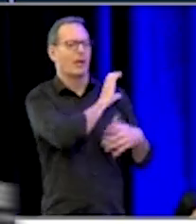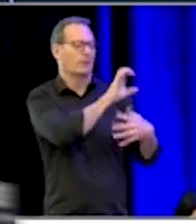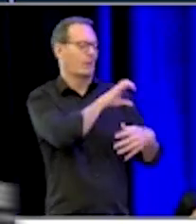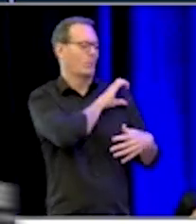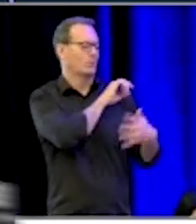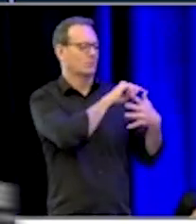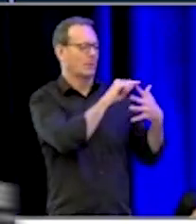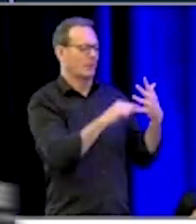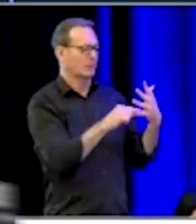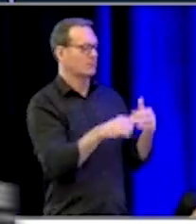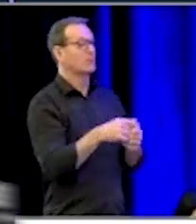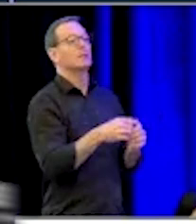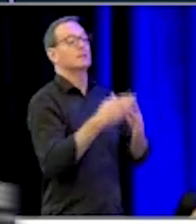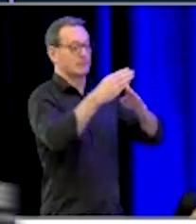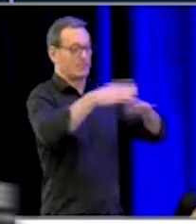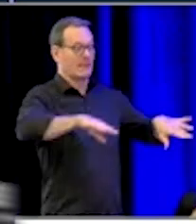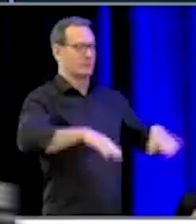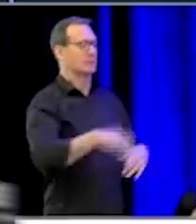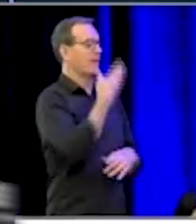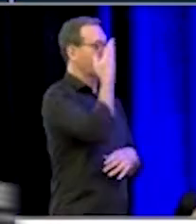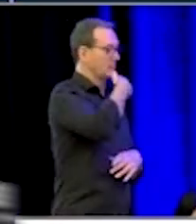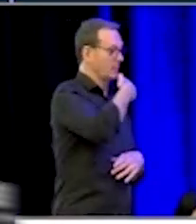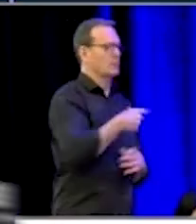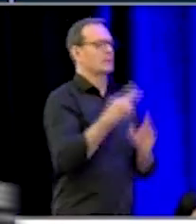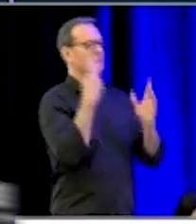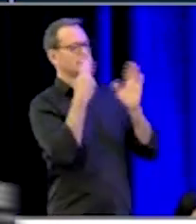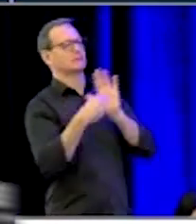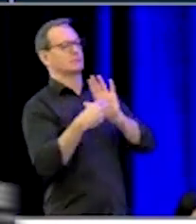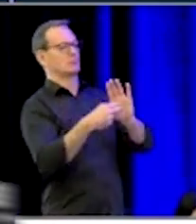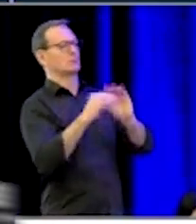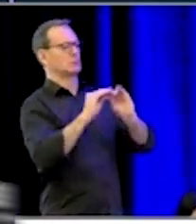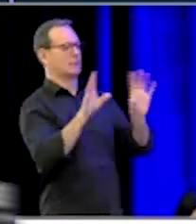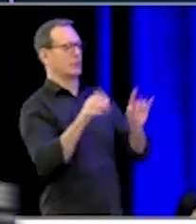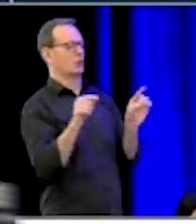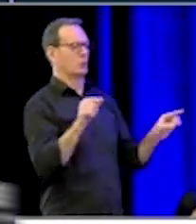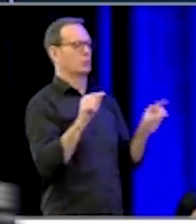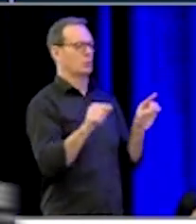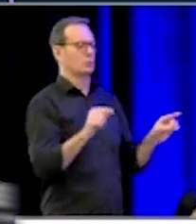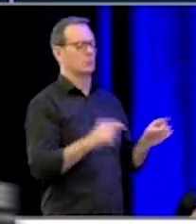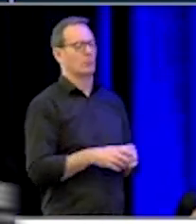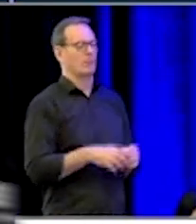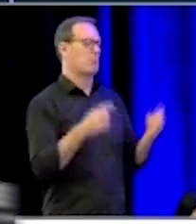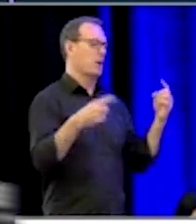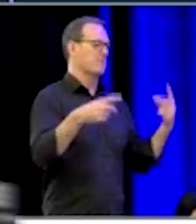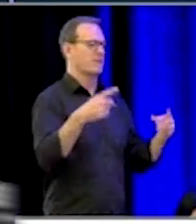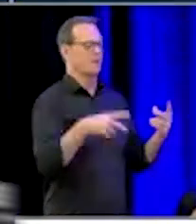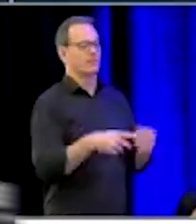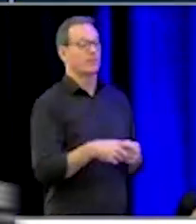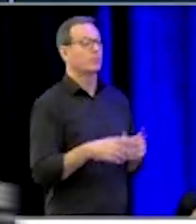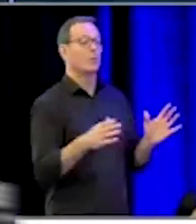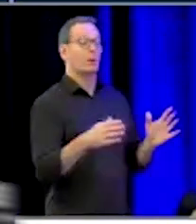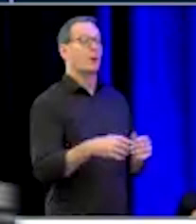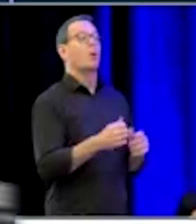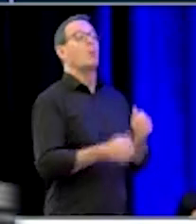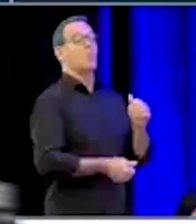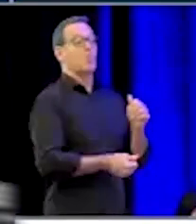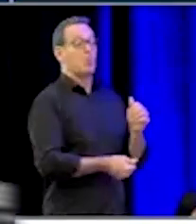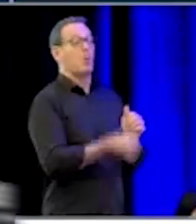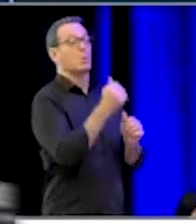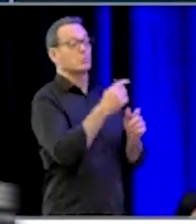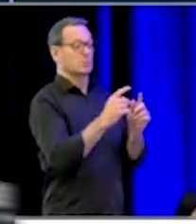visible disability type. Over 70% reported chronic or permanent disability, and